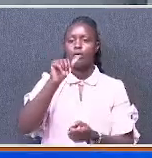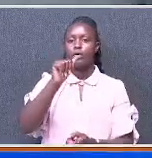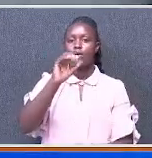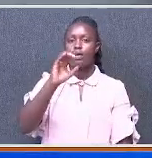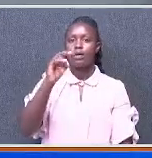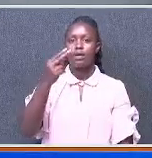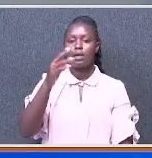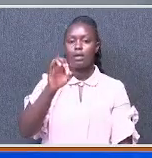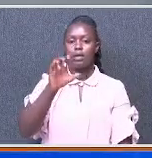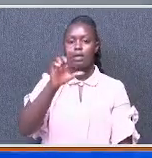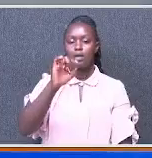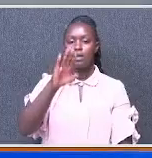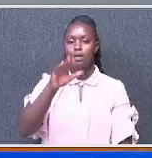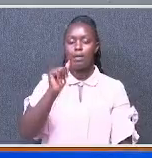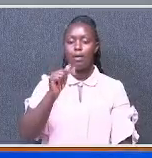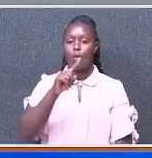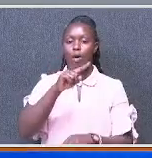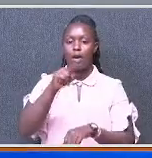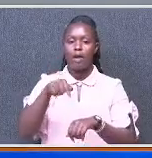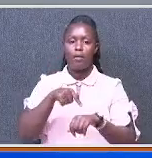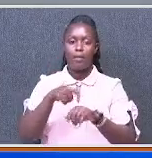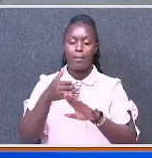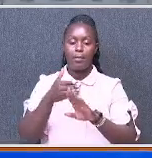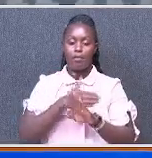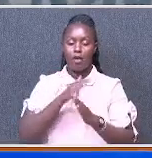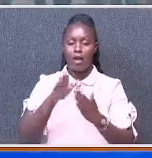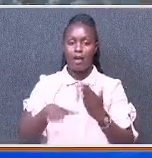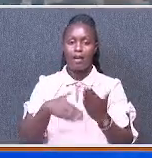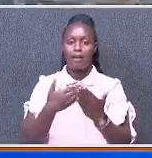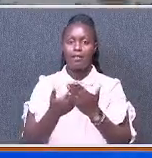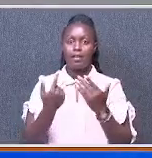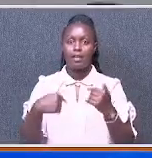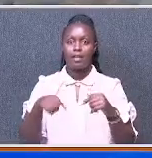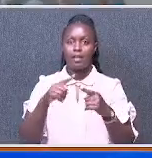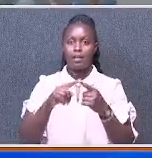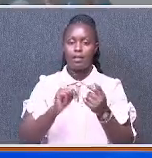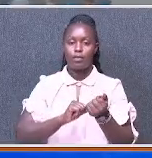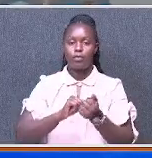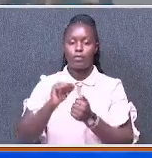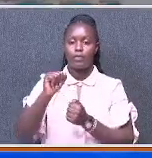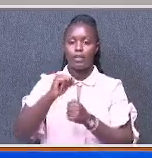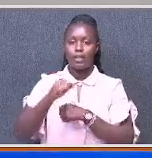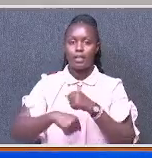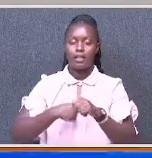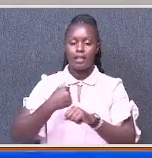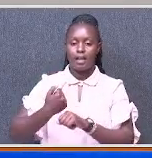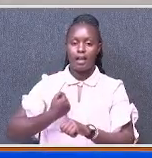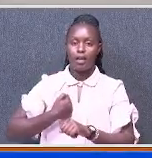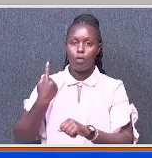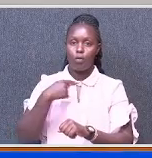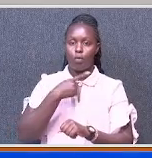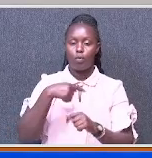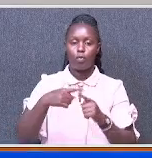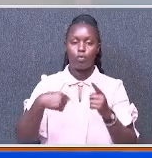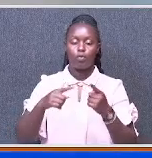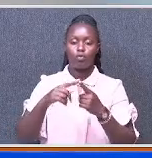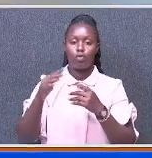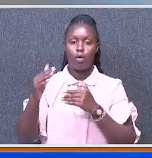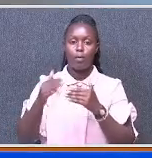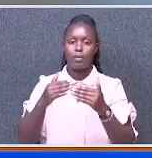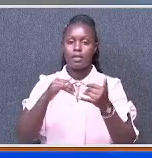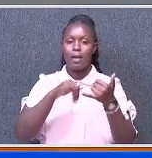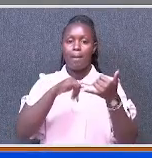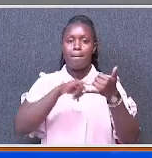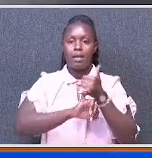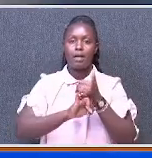an hour before arriving here to witness efforts to save a 15-year-old girl who was on the verge of getting married off to